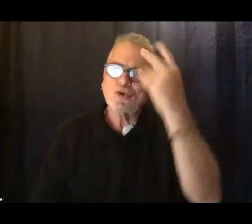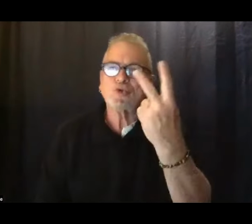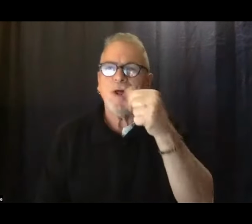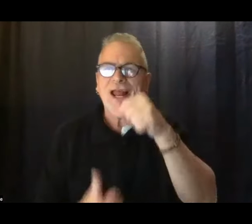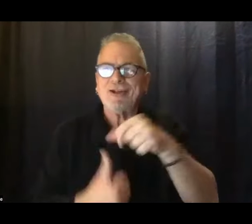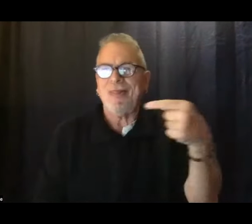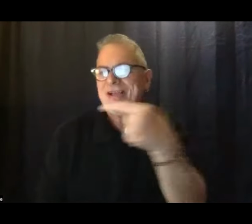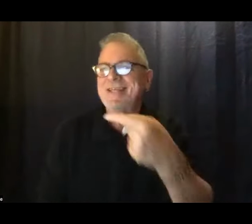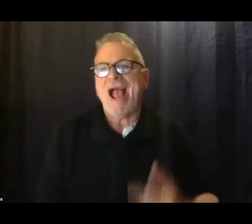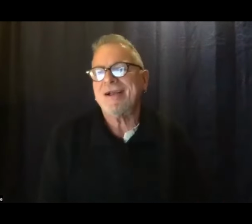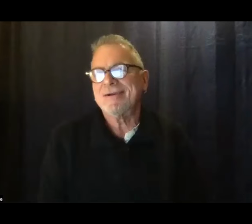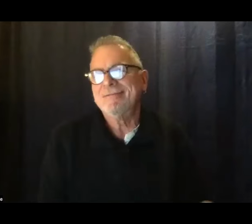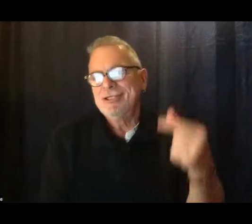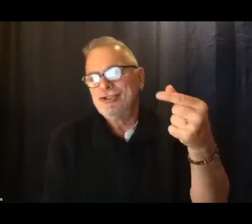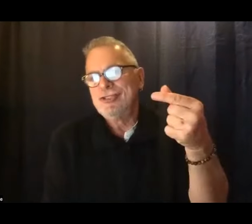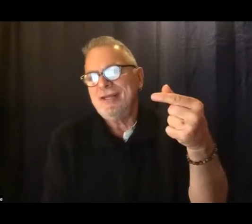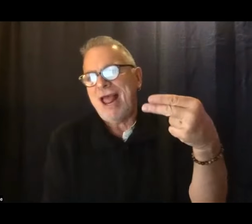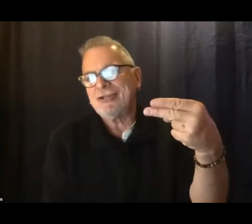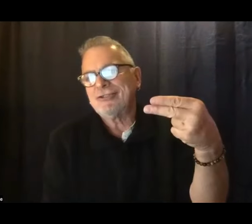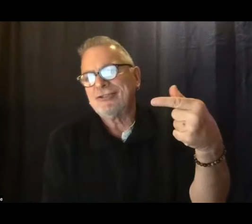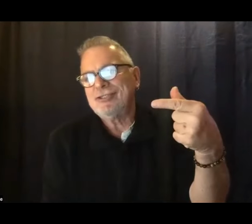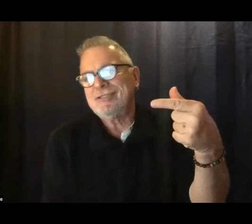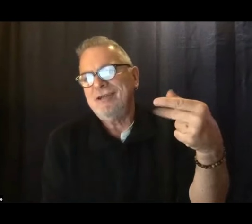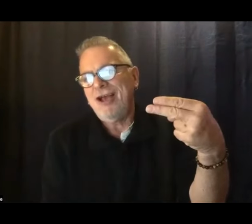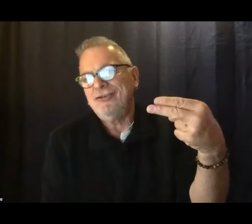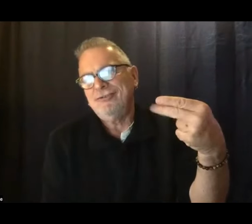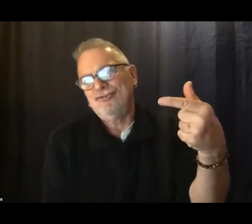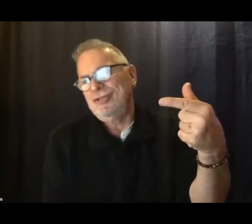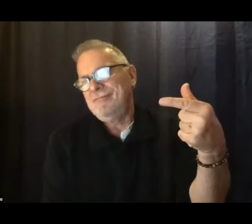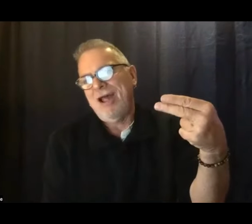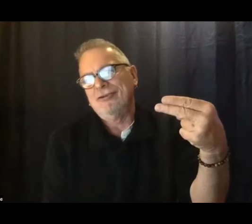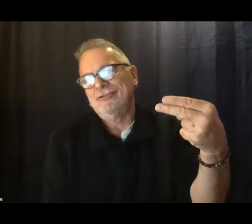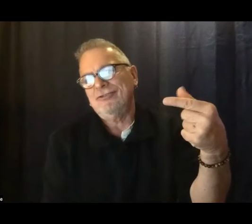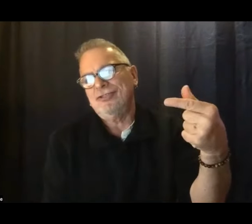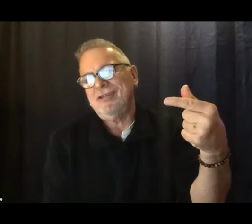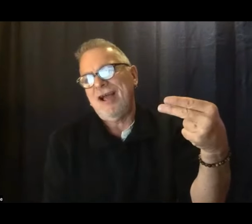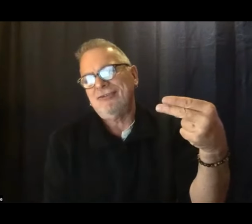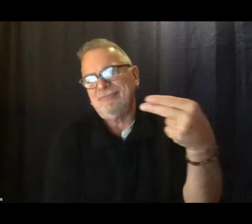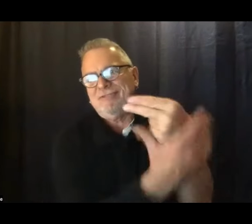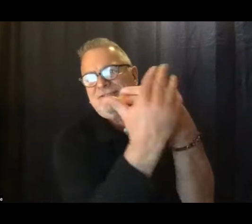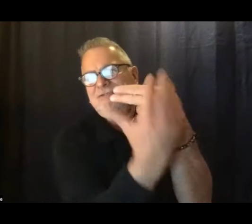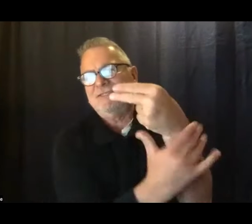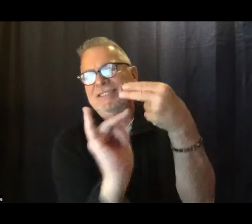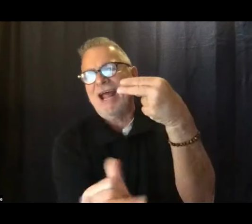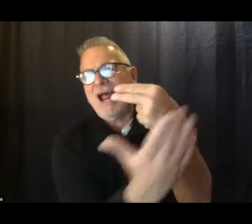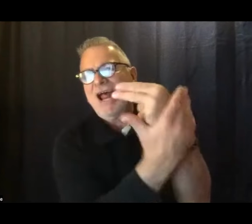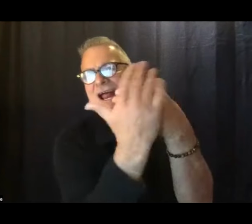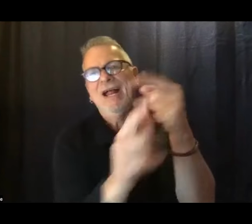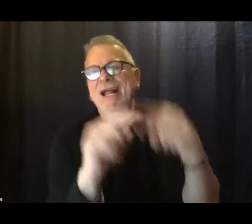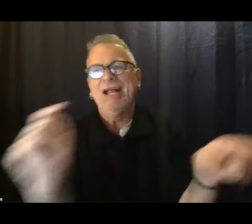So 24 other letters, you don't even have to think about it, right? Because G and H, they're the only 2 that have this